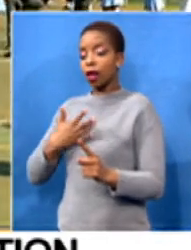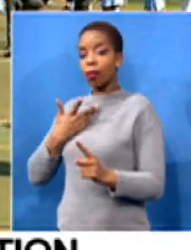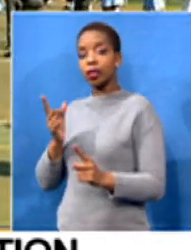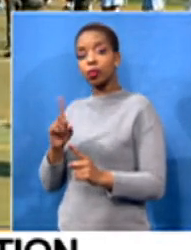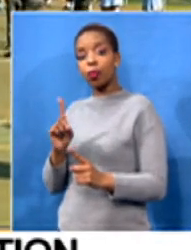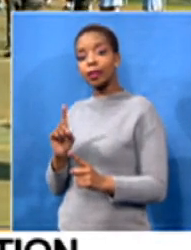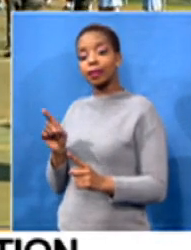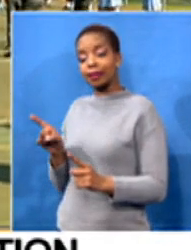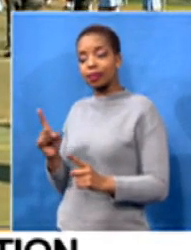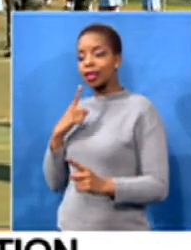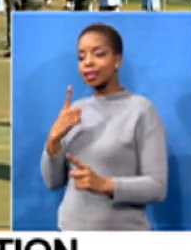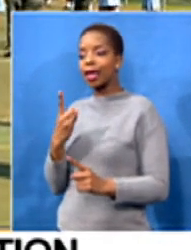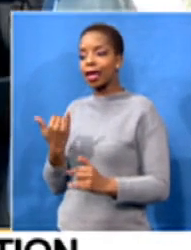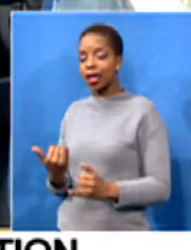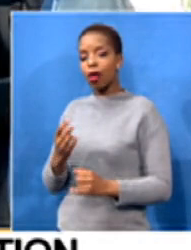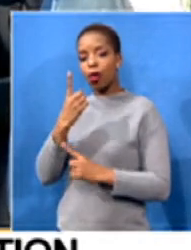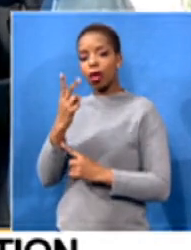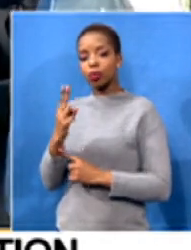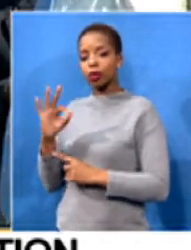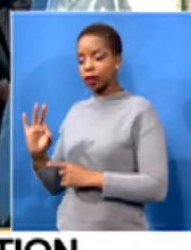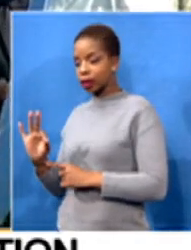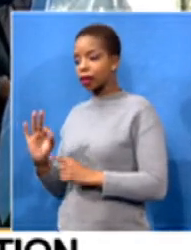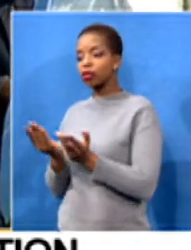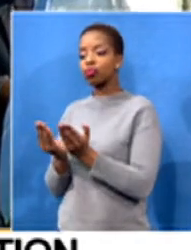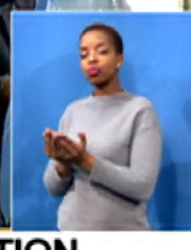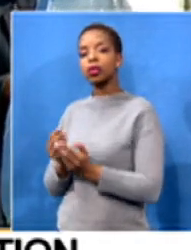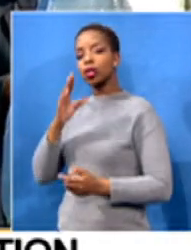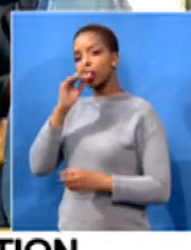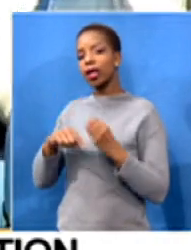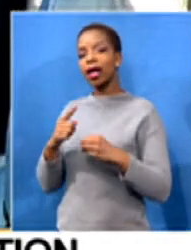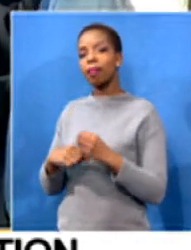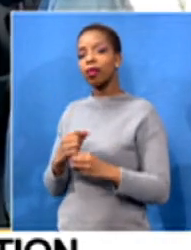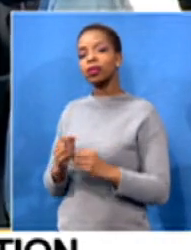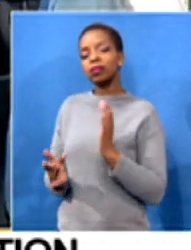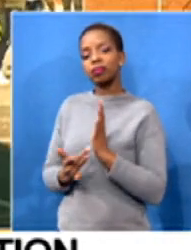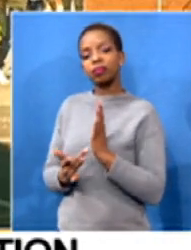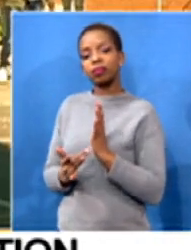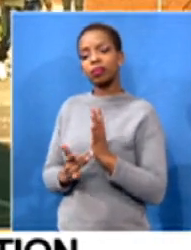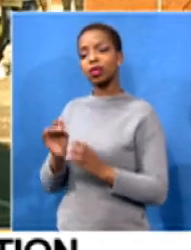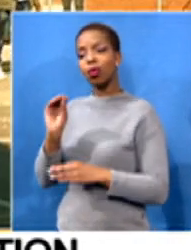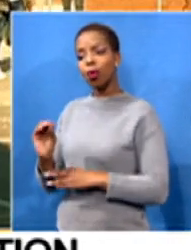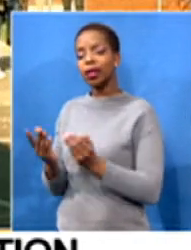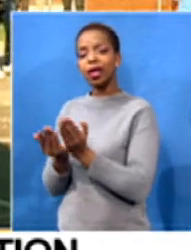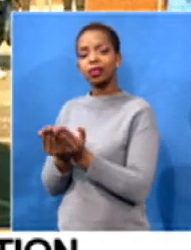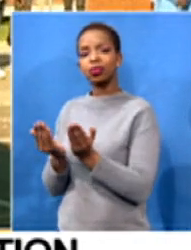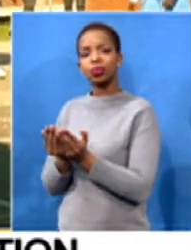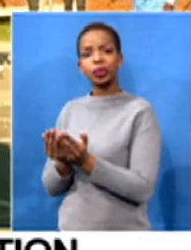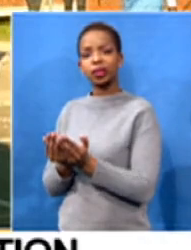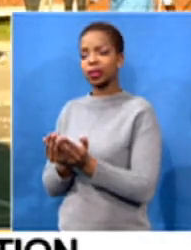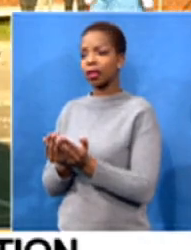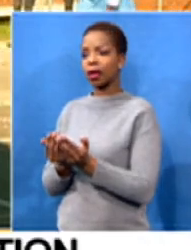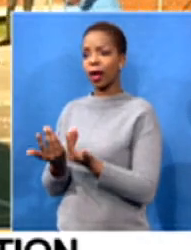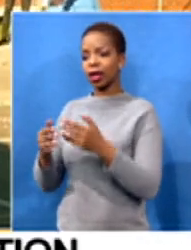quintile 1, 2, and 3 schools. Talking about 4IR, if we still have schools where children don't have